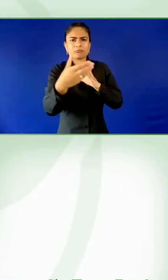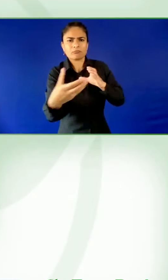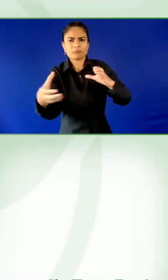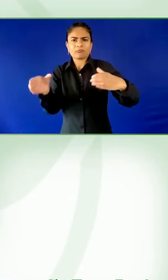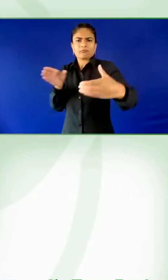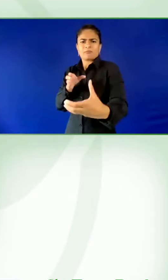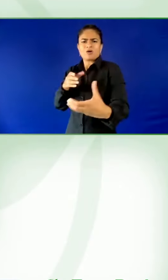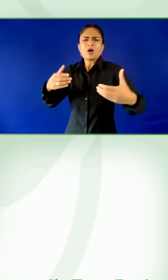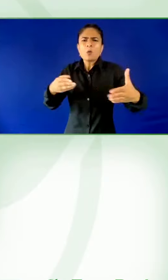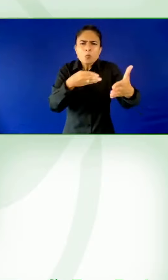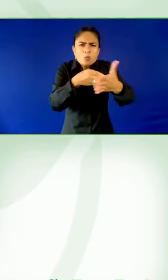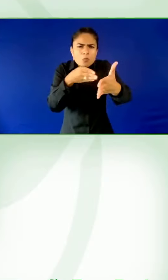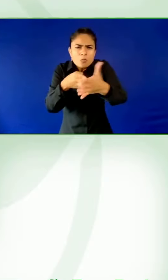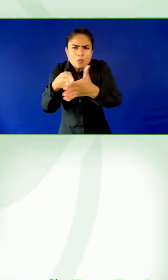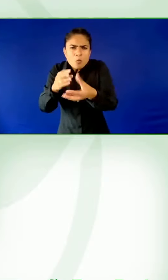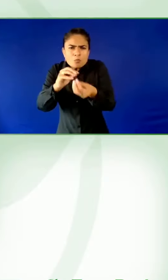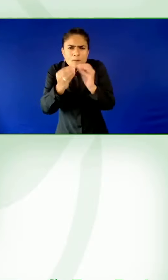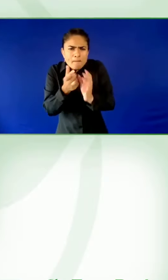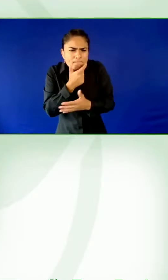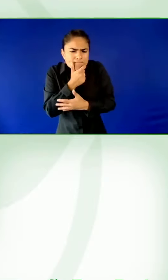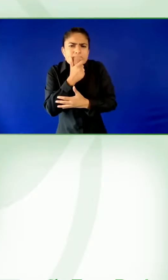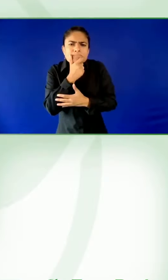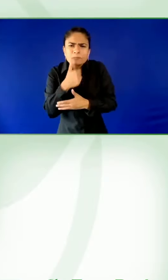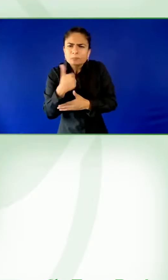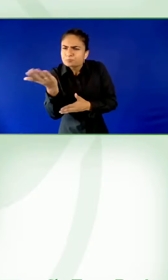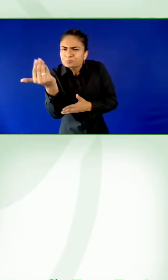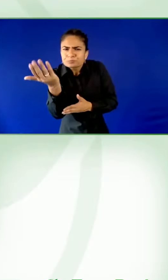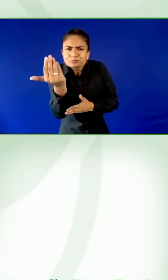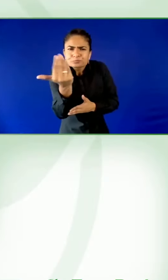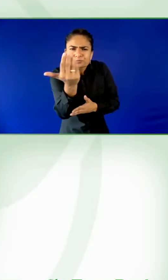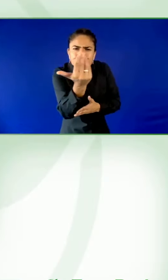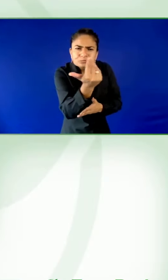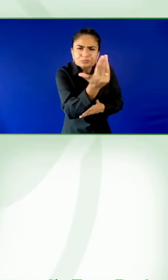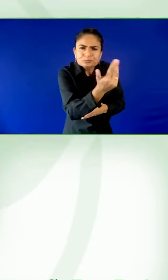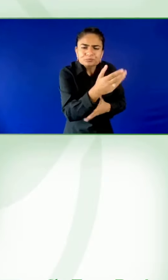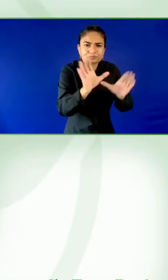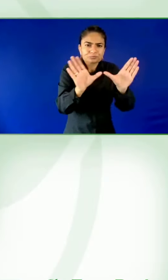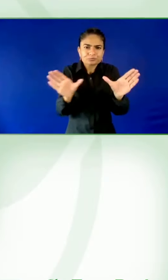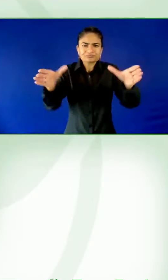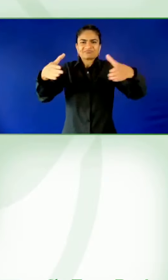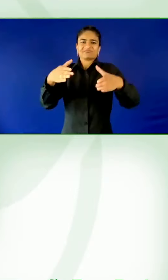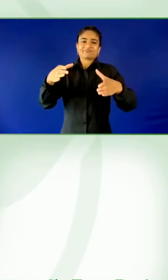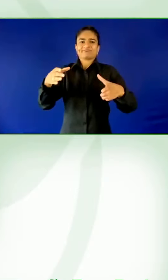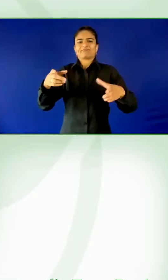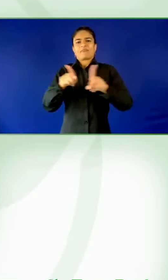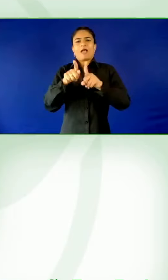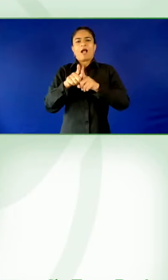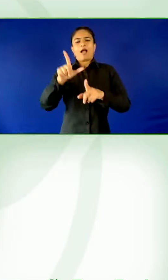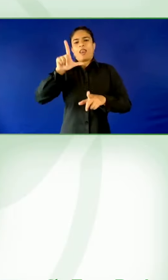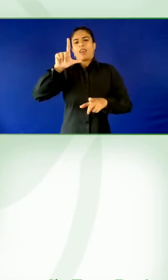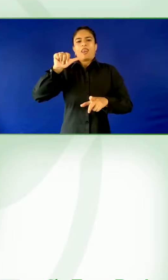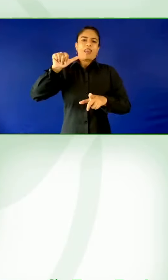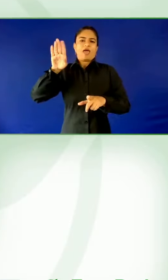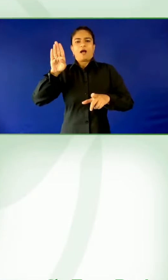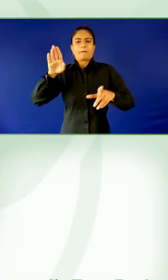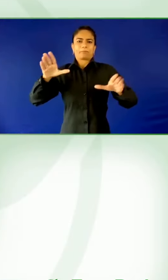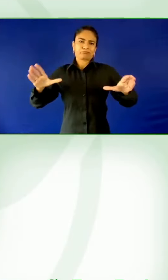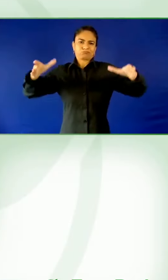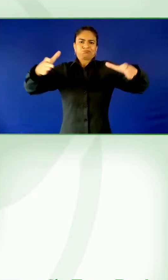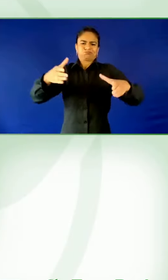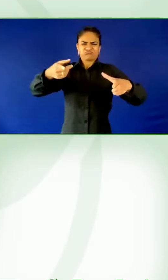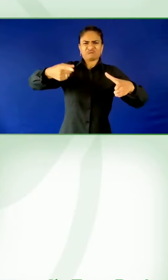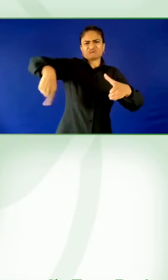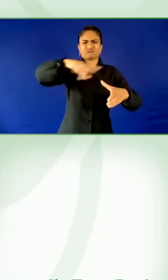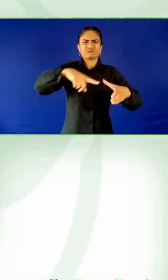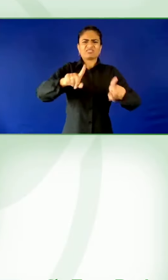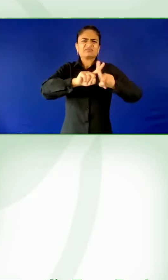representatives from the target group, so including potential users, people with disabilities, bringing them together, analyze the